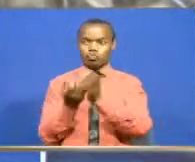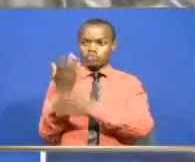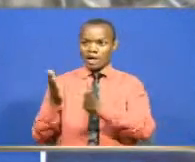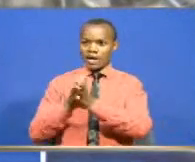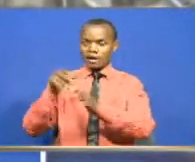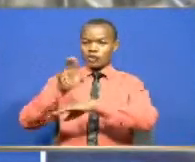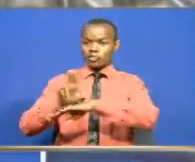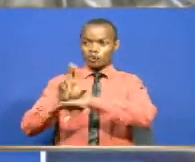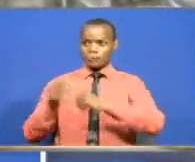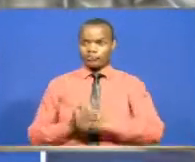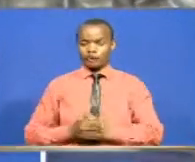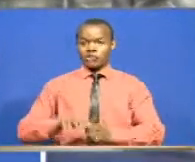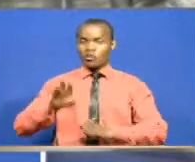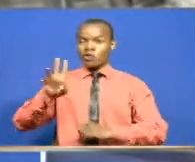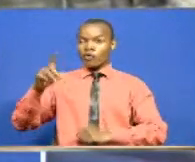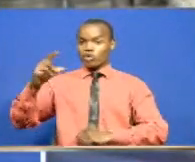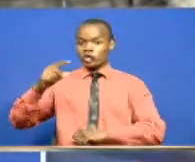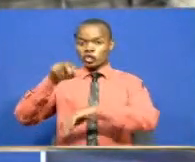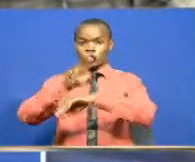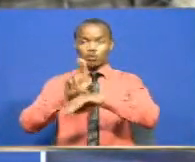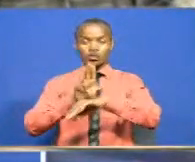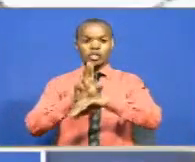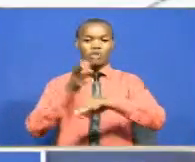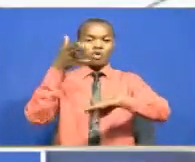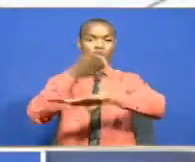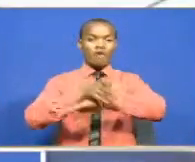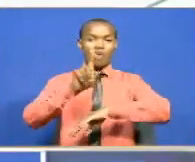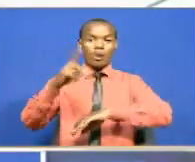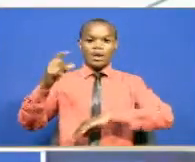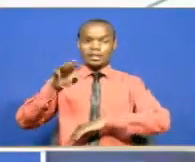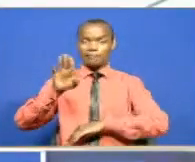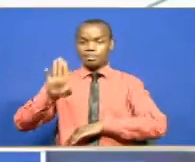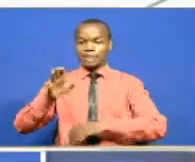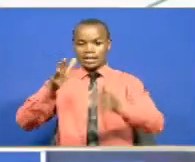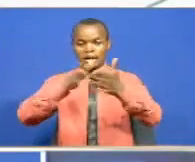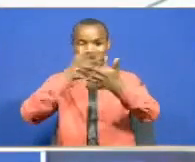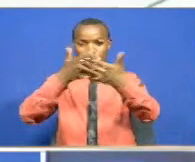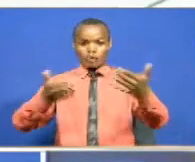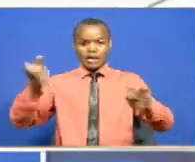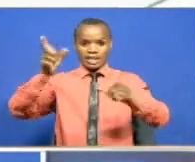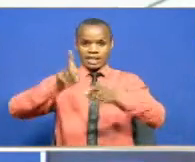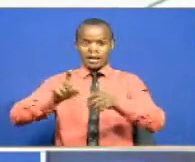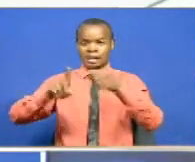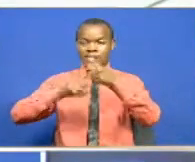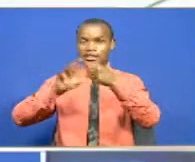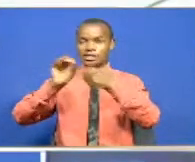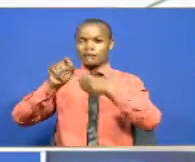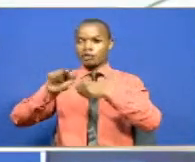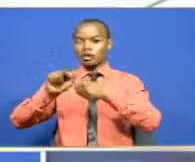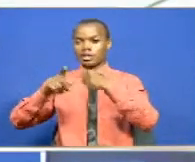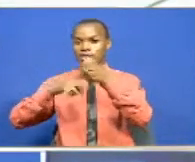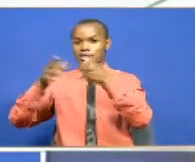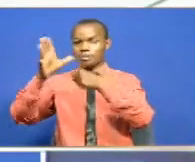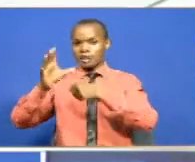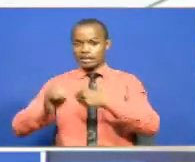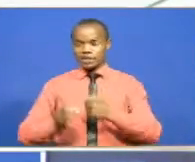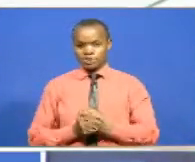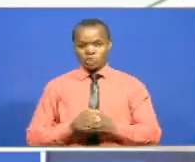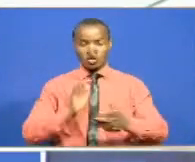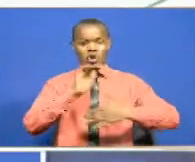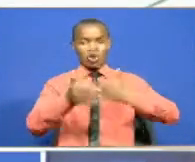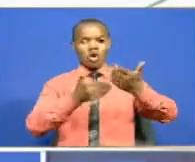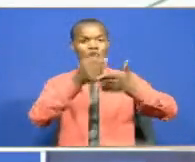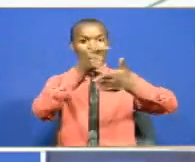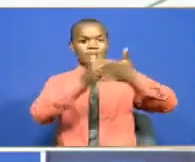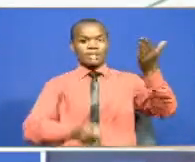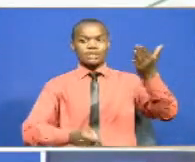4G devices using more than 1 GB in the network grew 60.6%. Total revenue declined